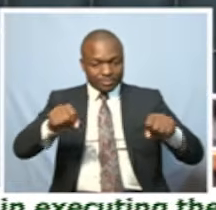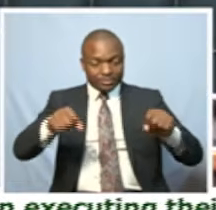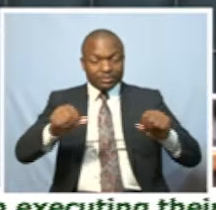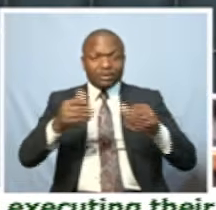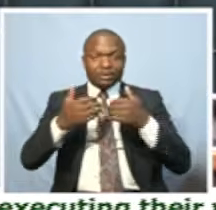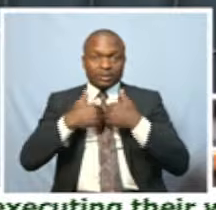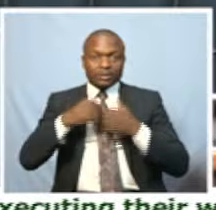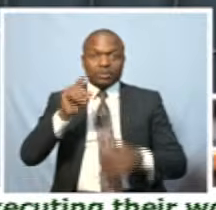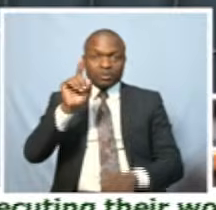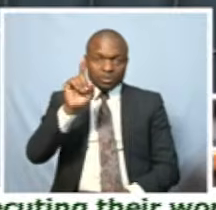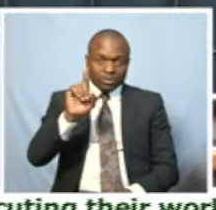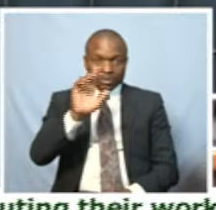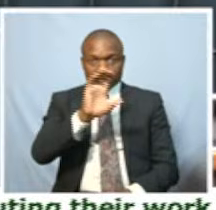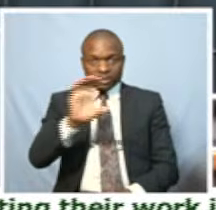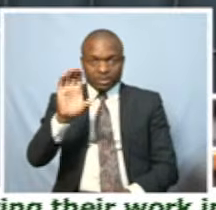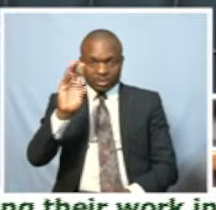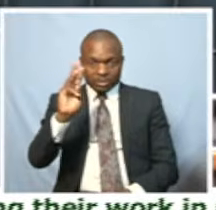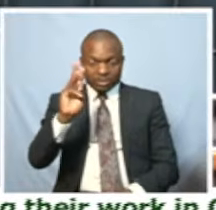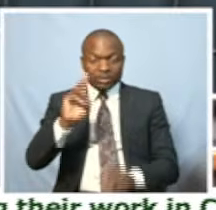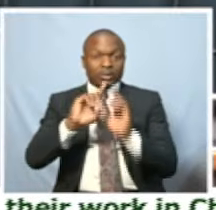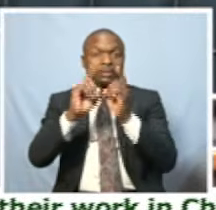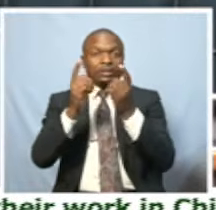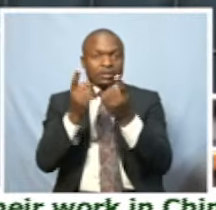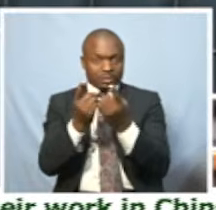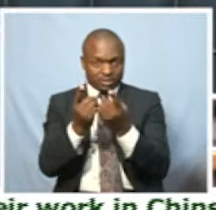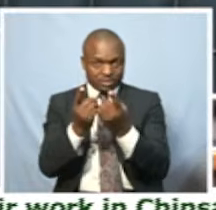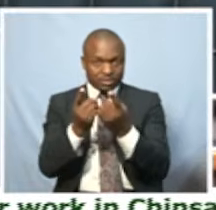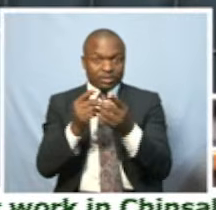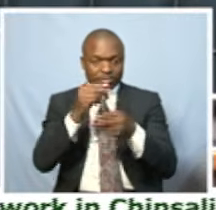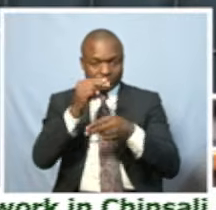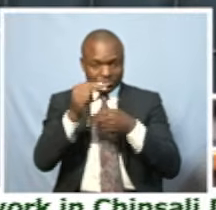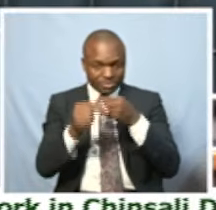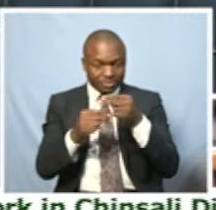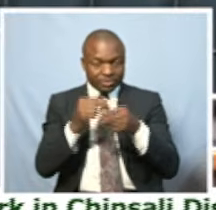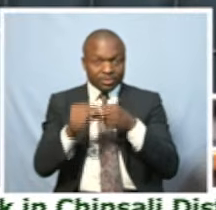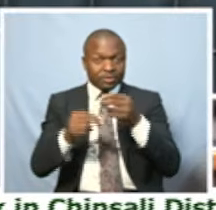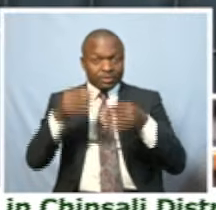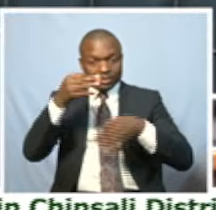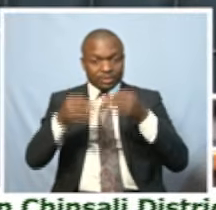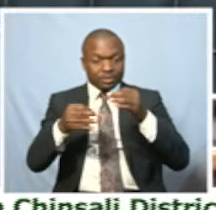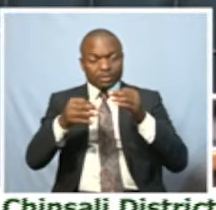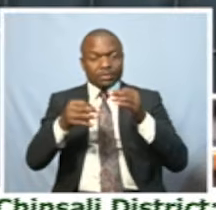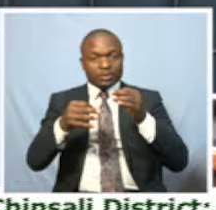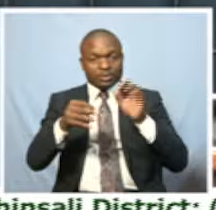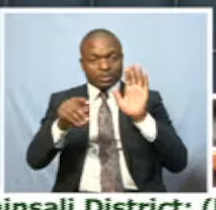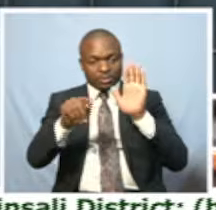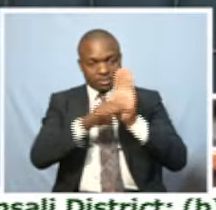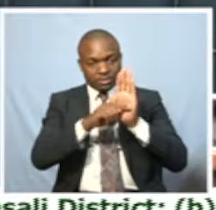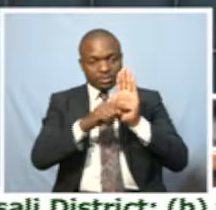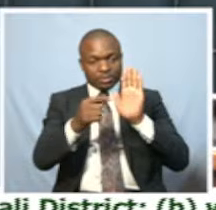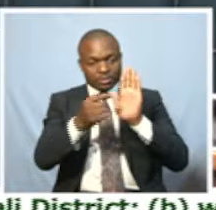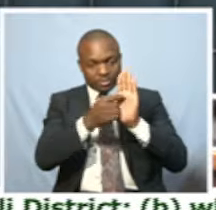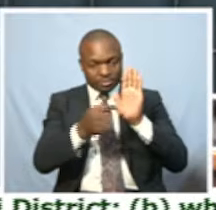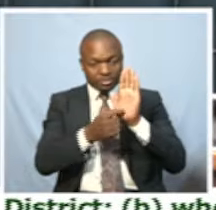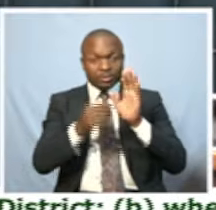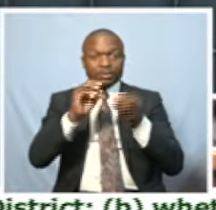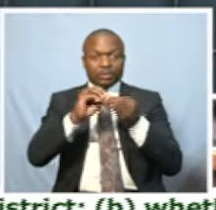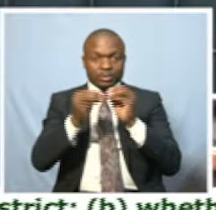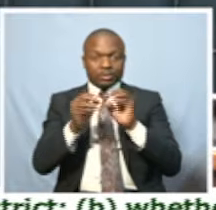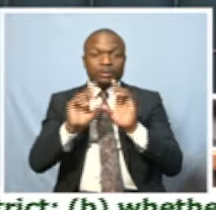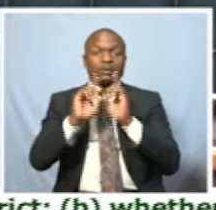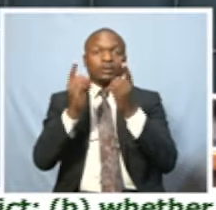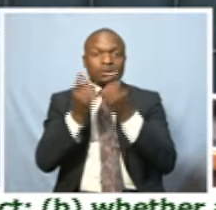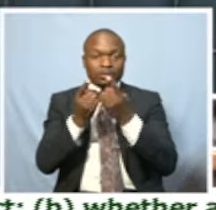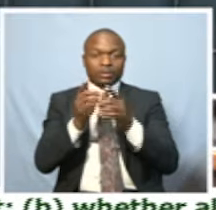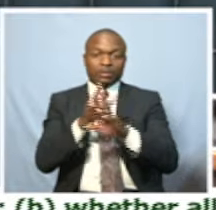have 116 districts. So basically it means that if we are to divide by the number of